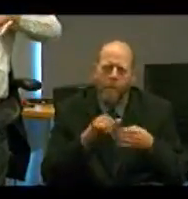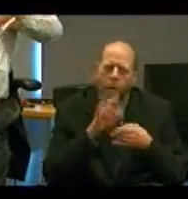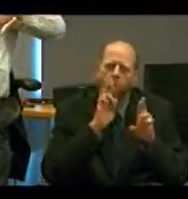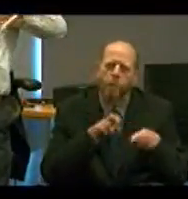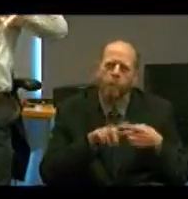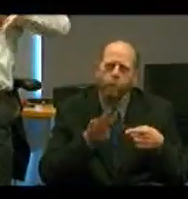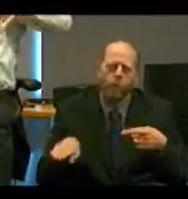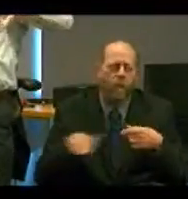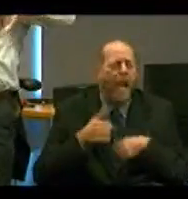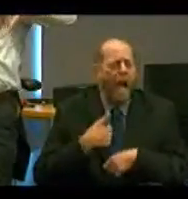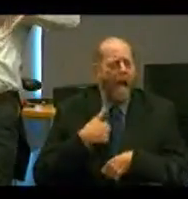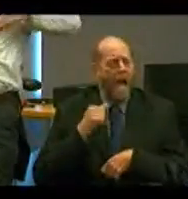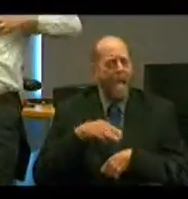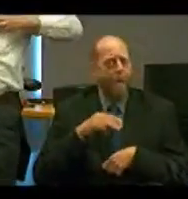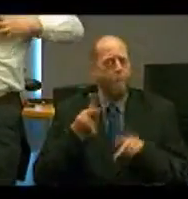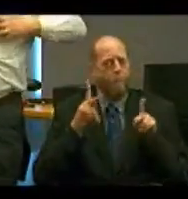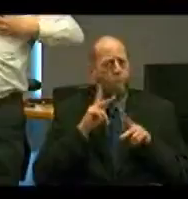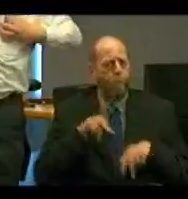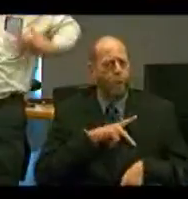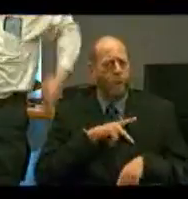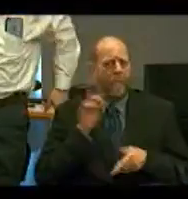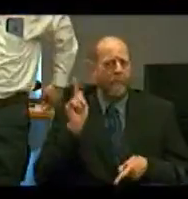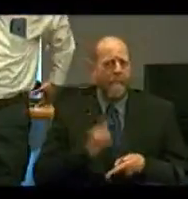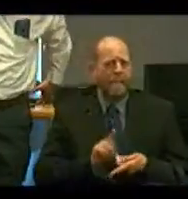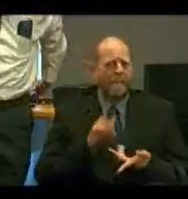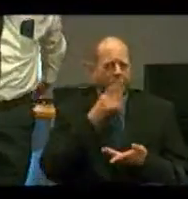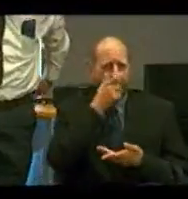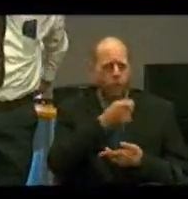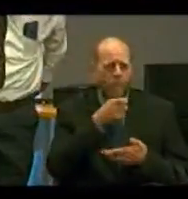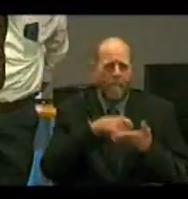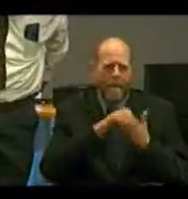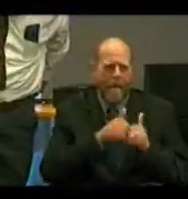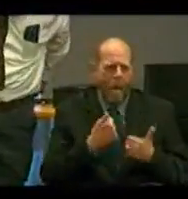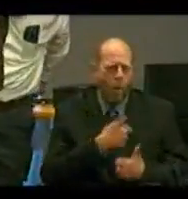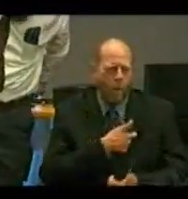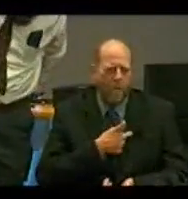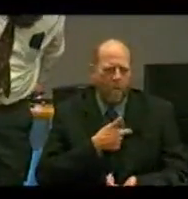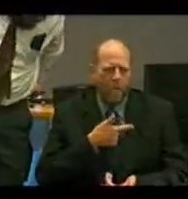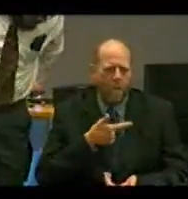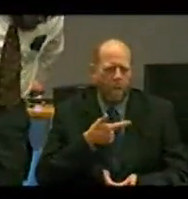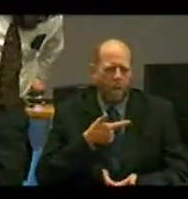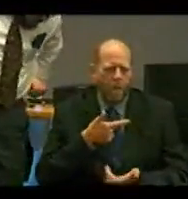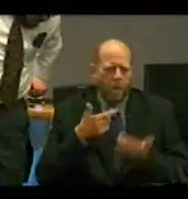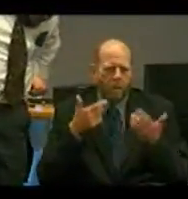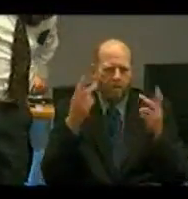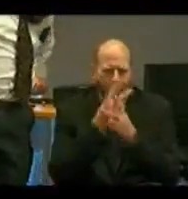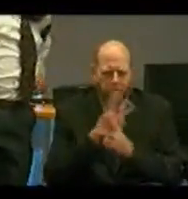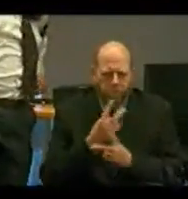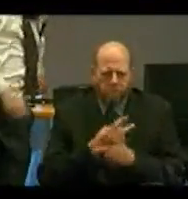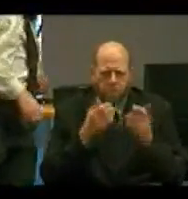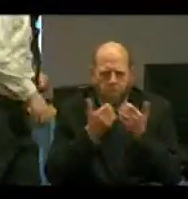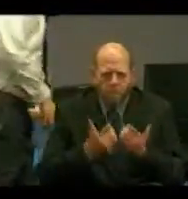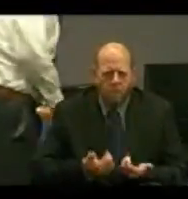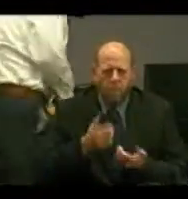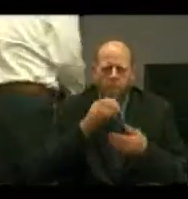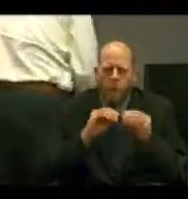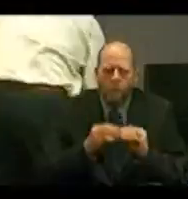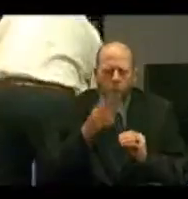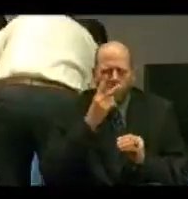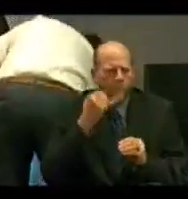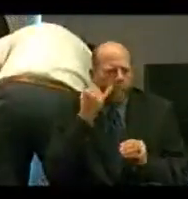to children. I am personally less interested in how we parse numbers to see if students are